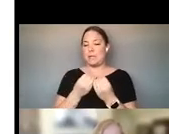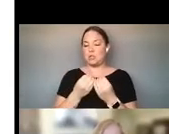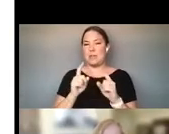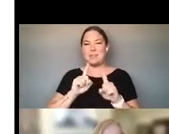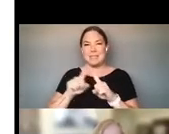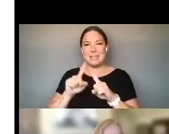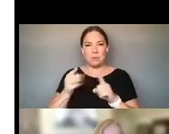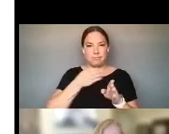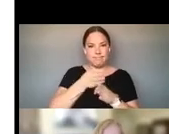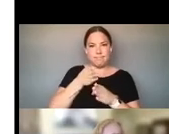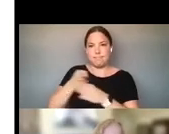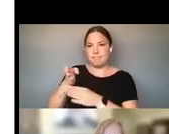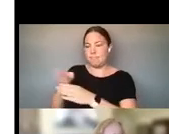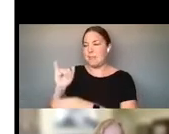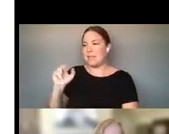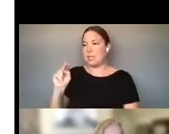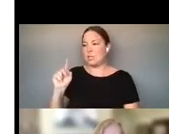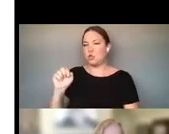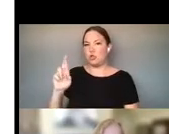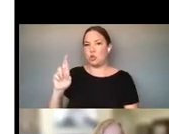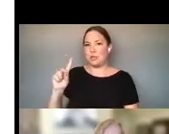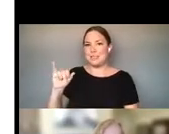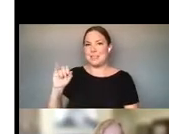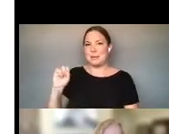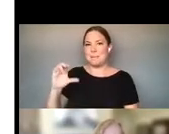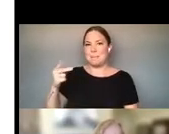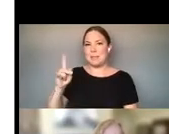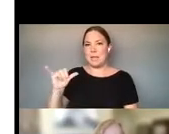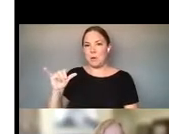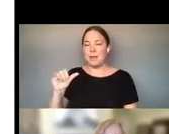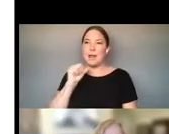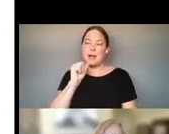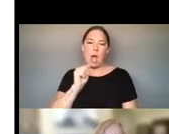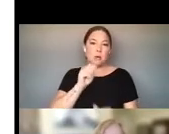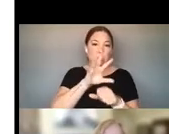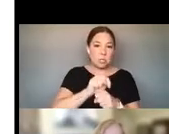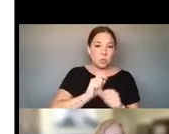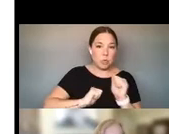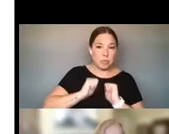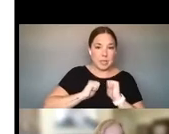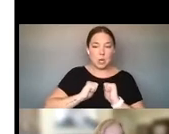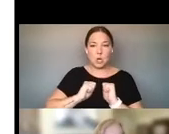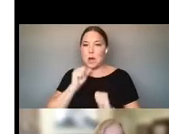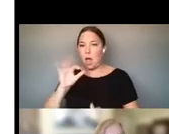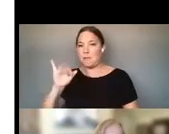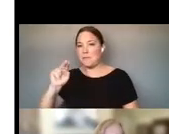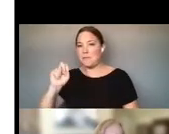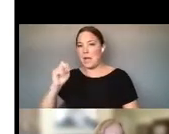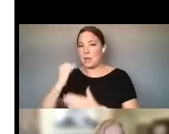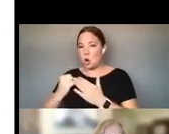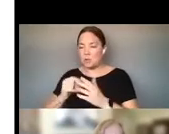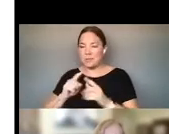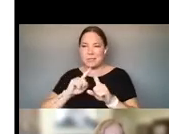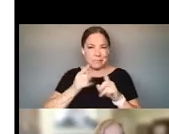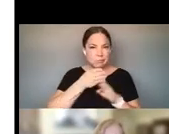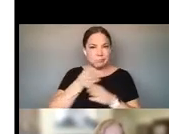let's say they fall outside of traditional theater and fine arts, know, their mixture of different disciplines, are they